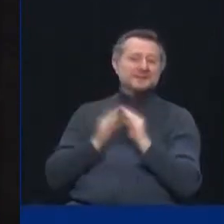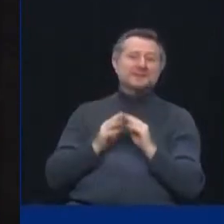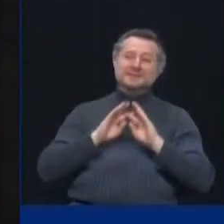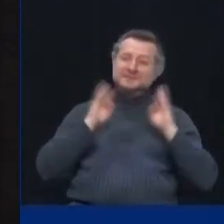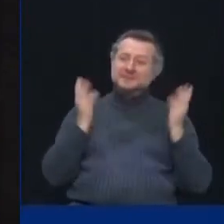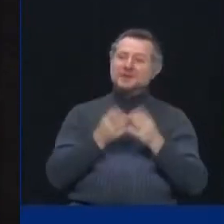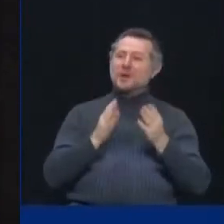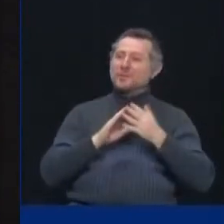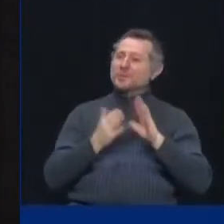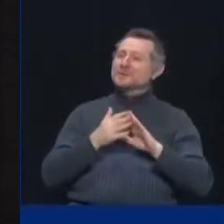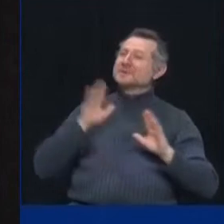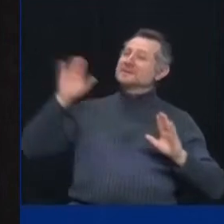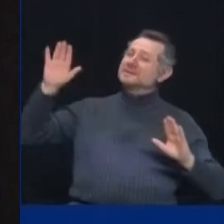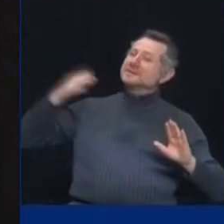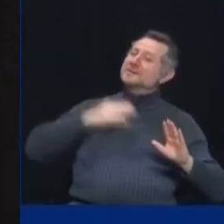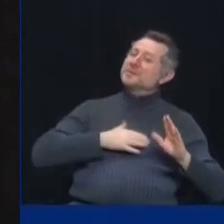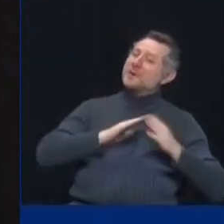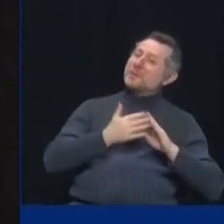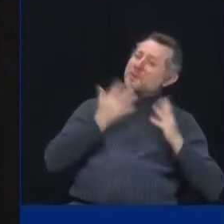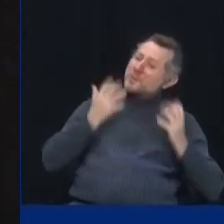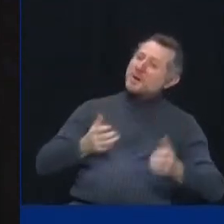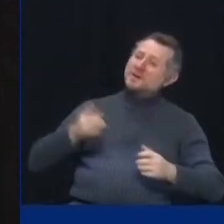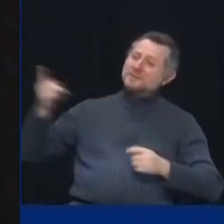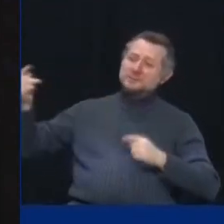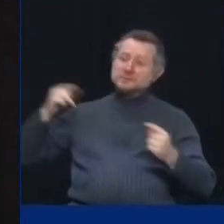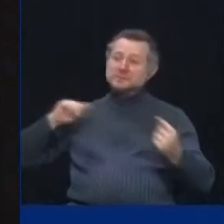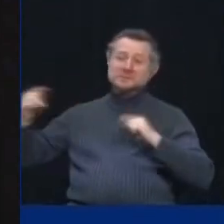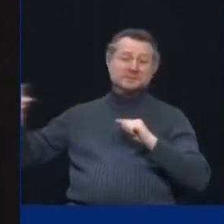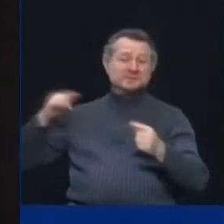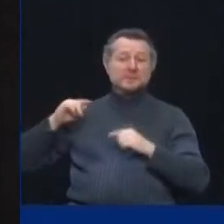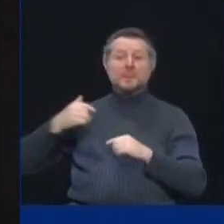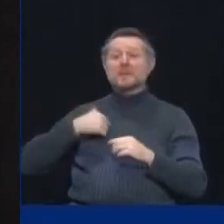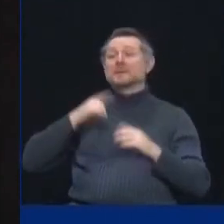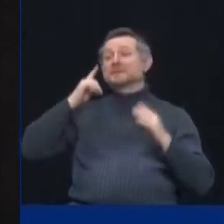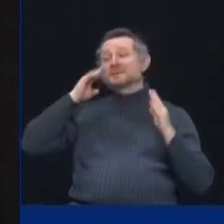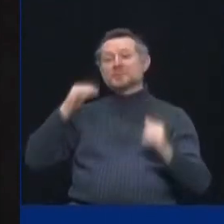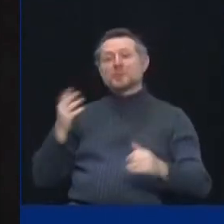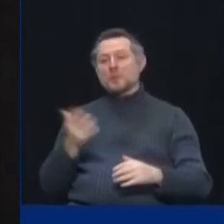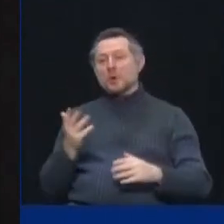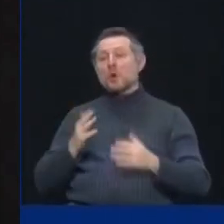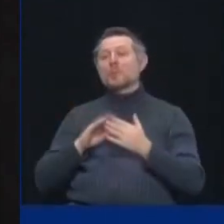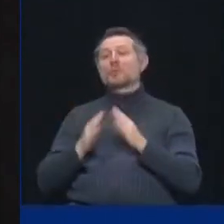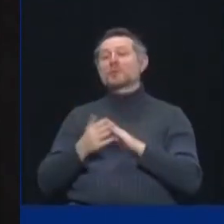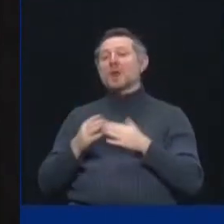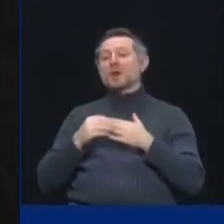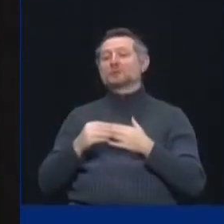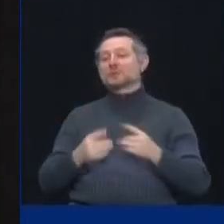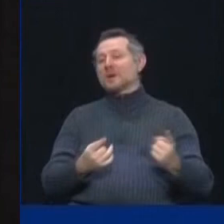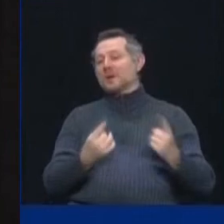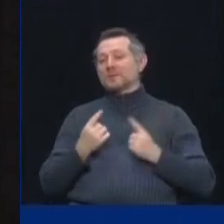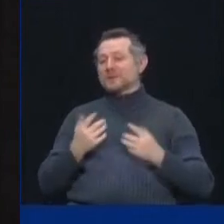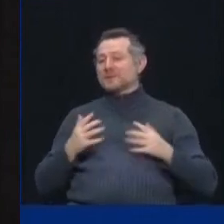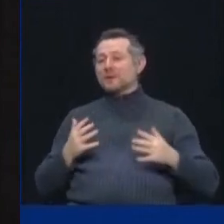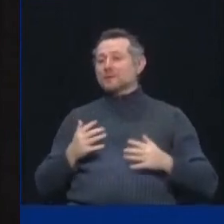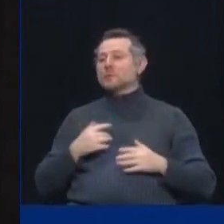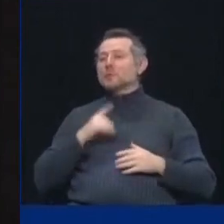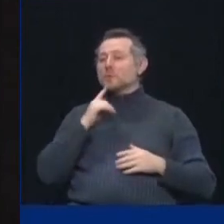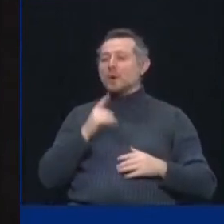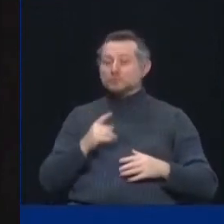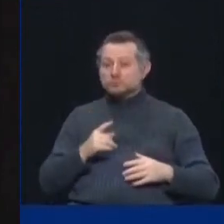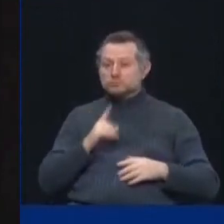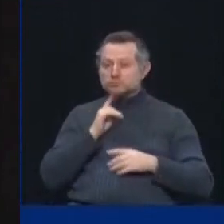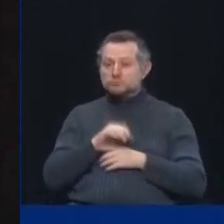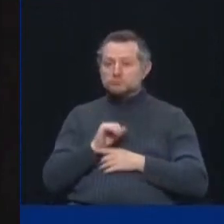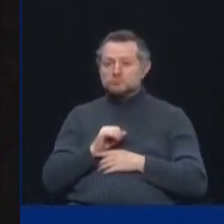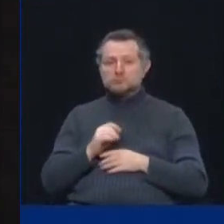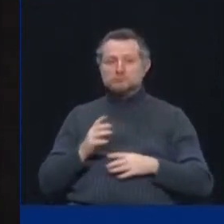community wanted this as well. I was expecting just community leaders to come here at Co-op City. It blew my mind and blew Metro North's